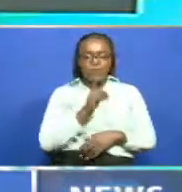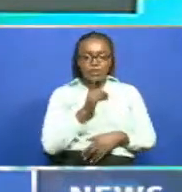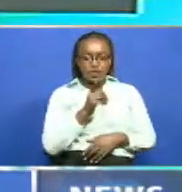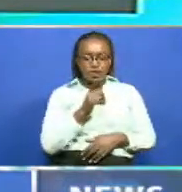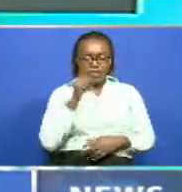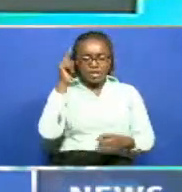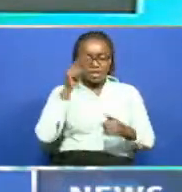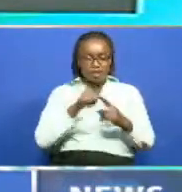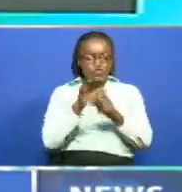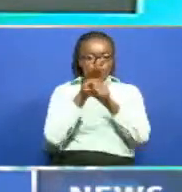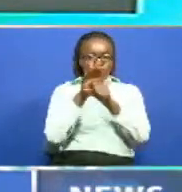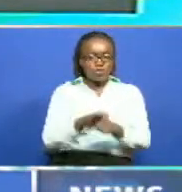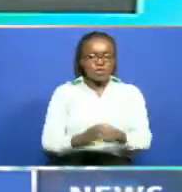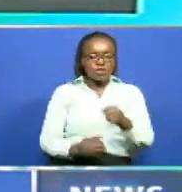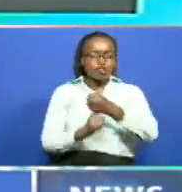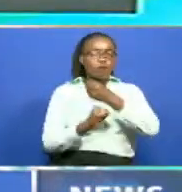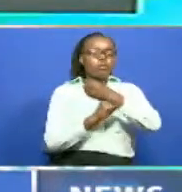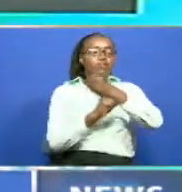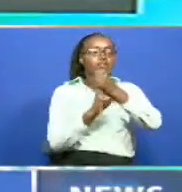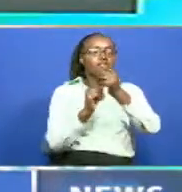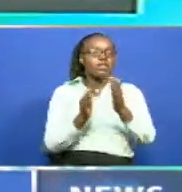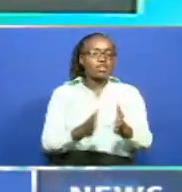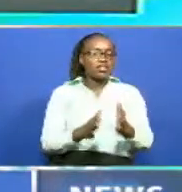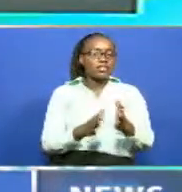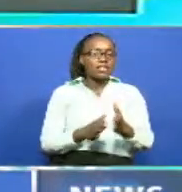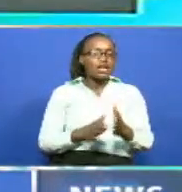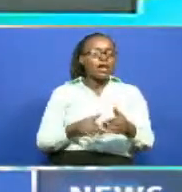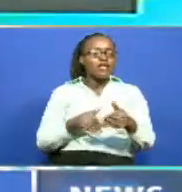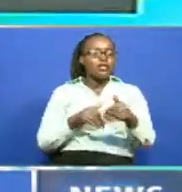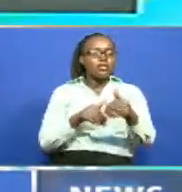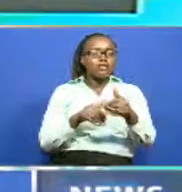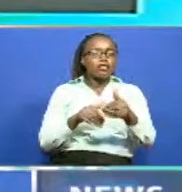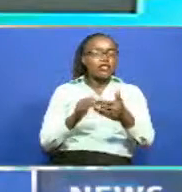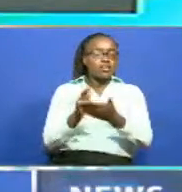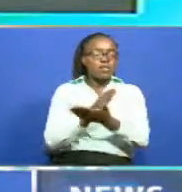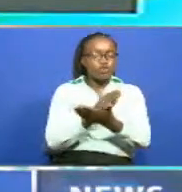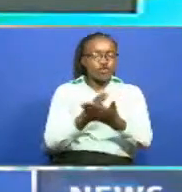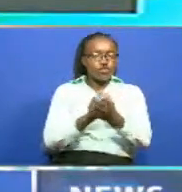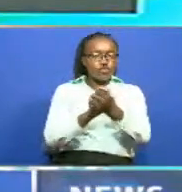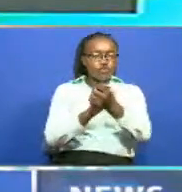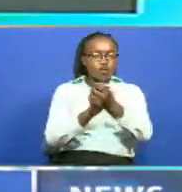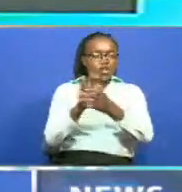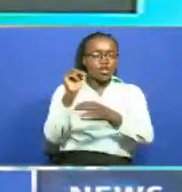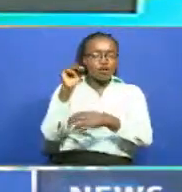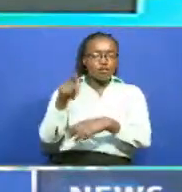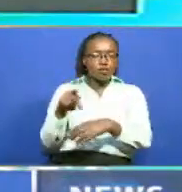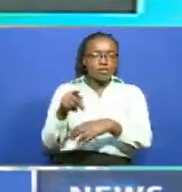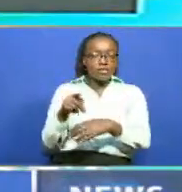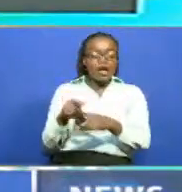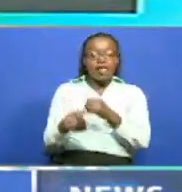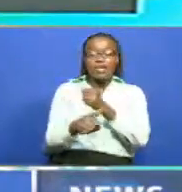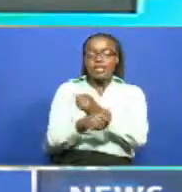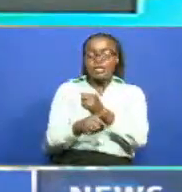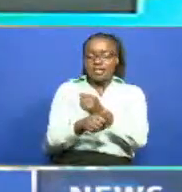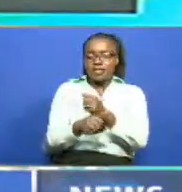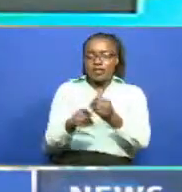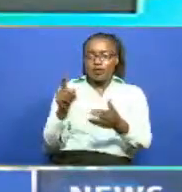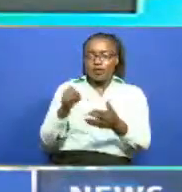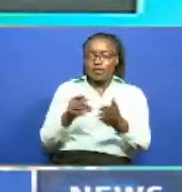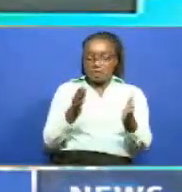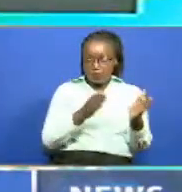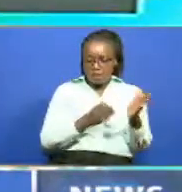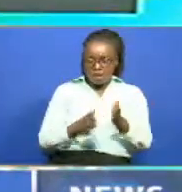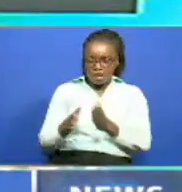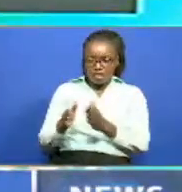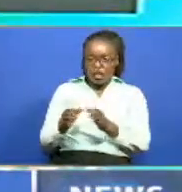to intimidate his supporters. Ruto was accompanied by a section of Jubilee MPs who raised a red flag over what they term as a scheme to